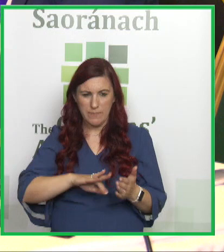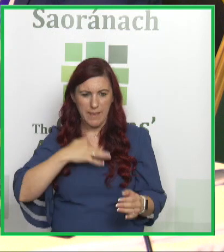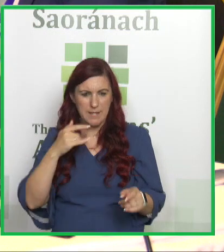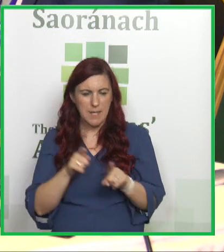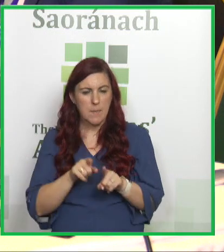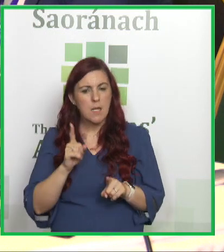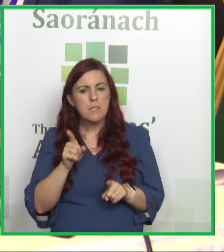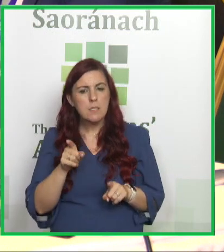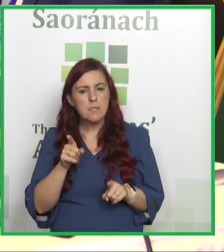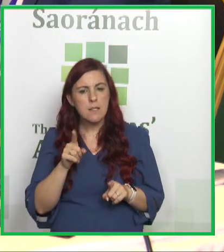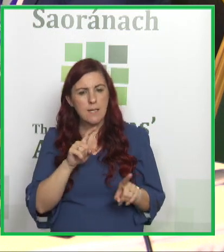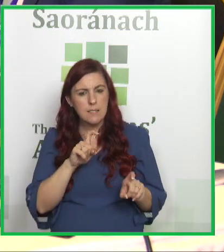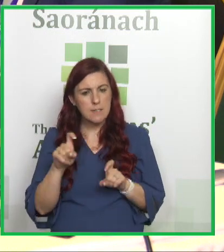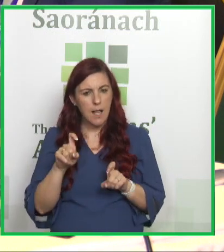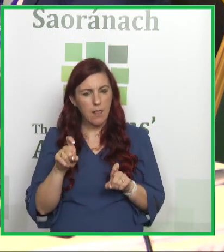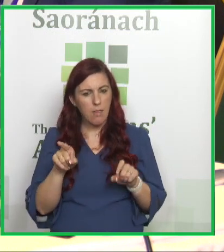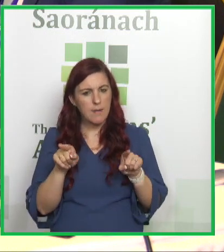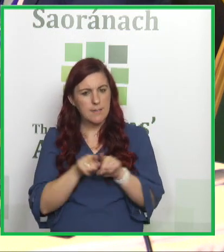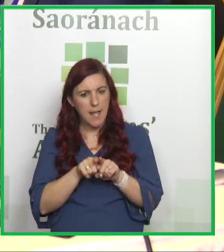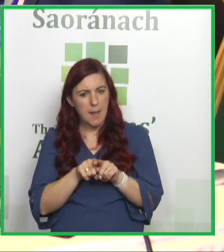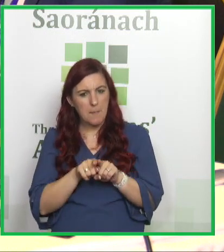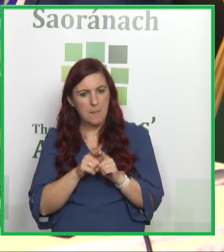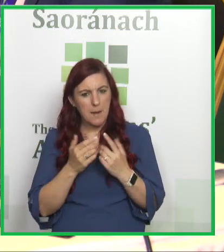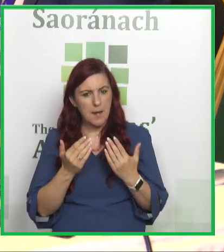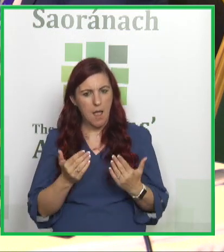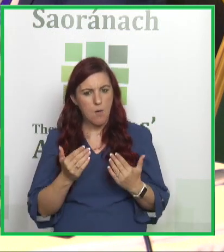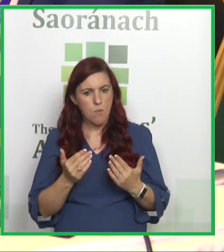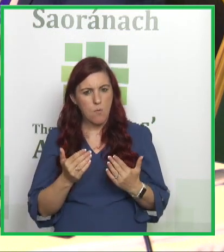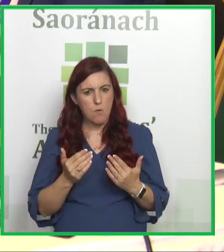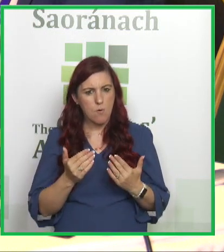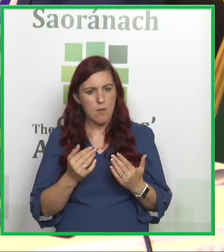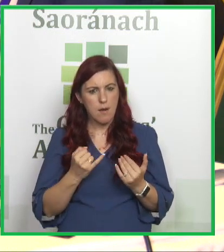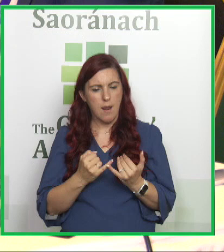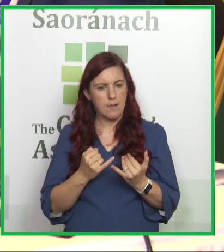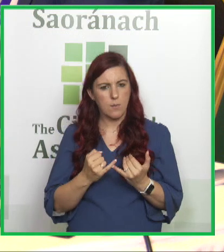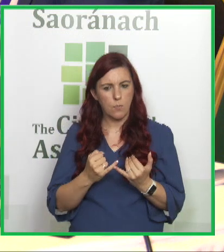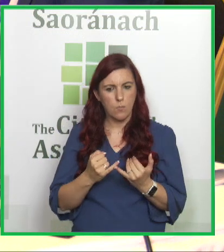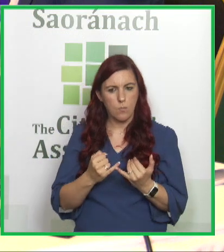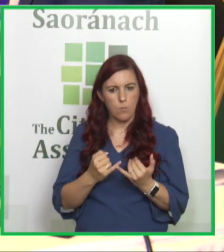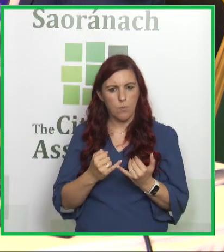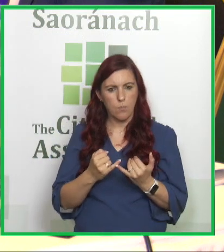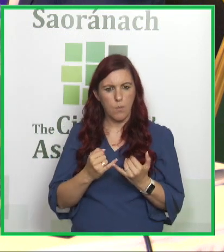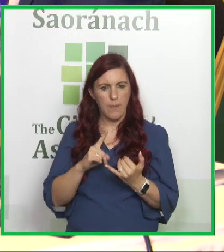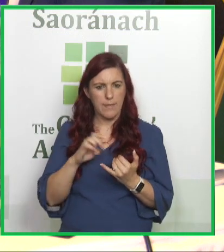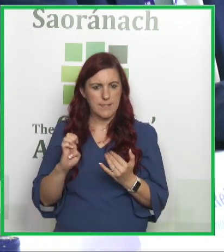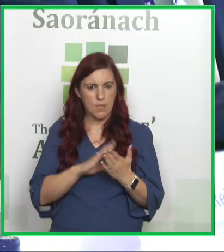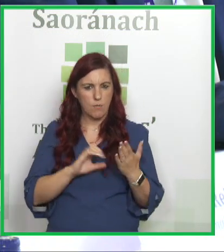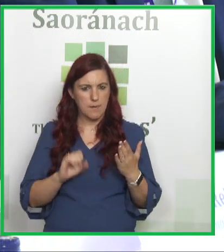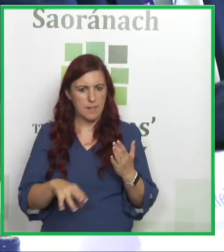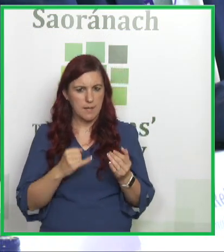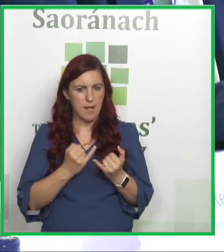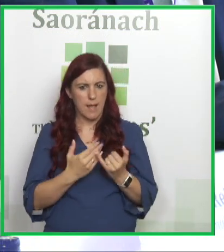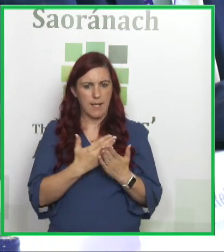is that still the same position around any opposition or grave concern around decriminalisation? So if we were to legislate